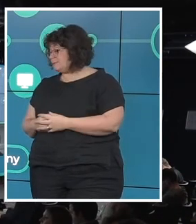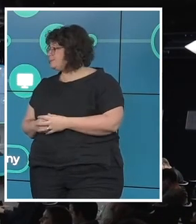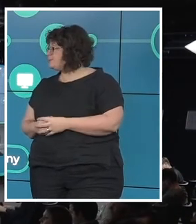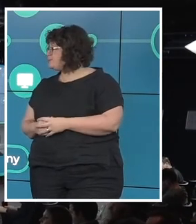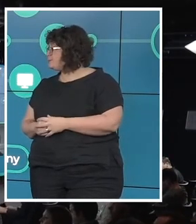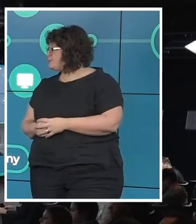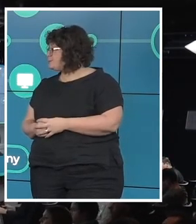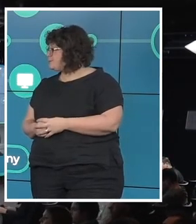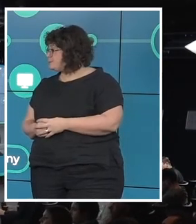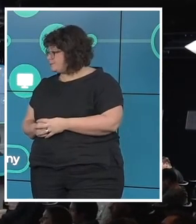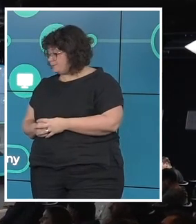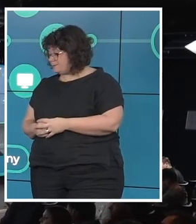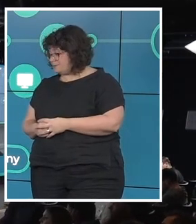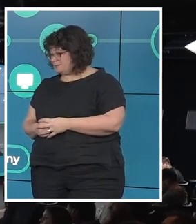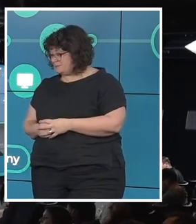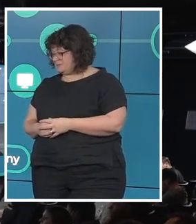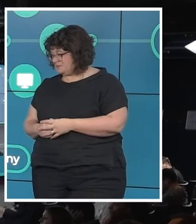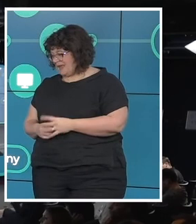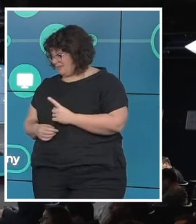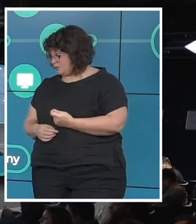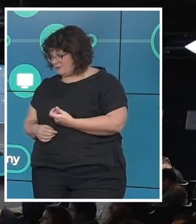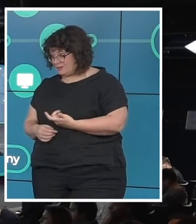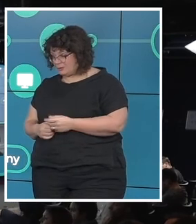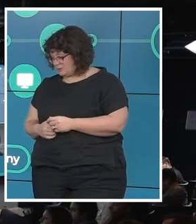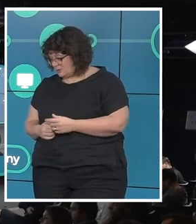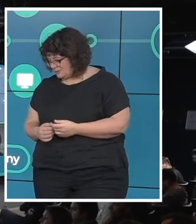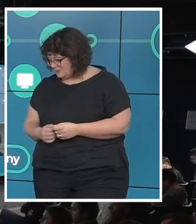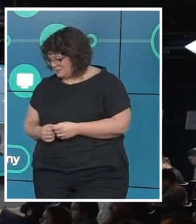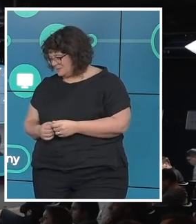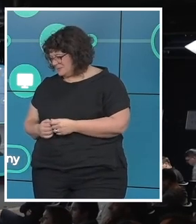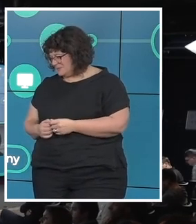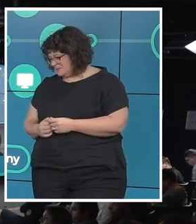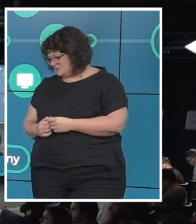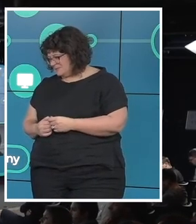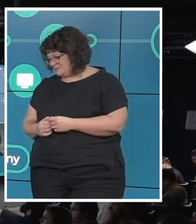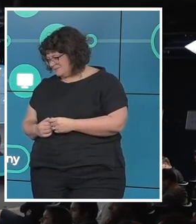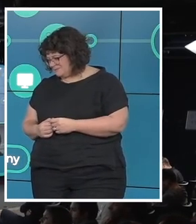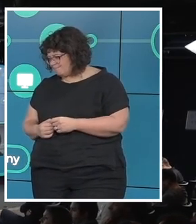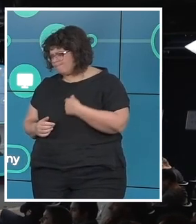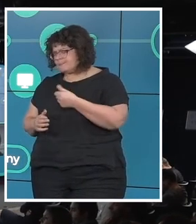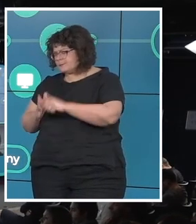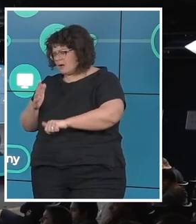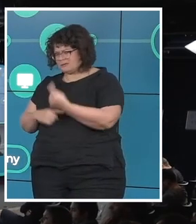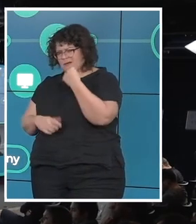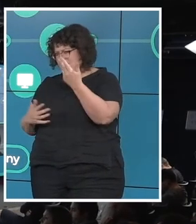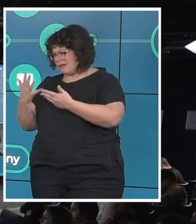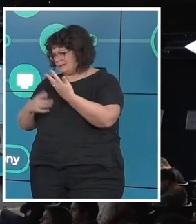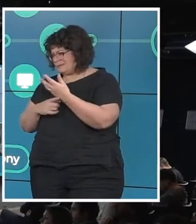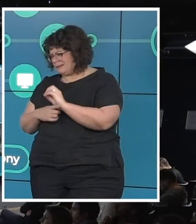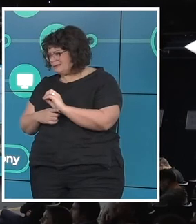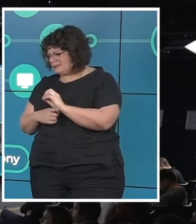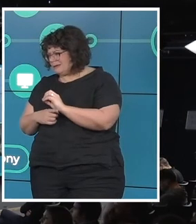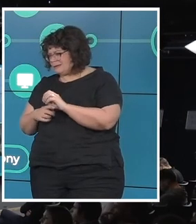something that we started doing in the 1990s on broadcast in journalism is to do a thing called bi-media production.